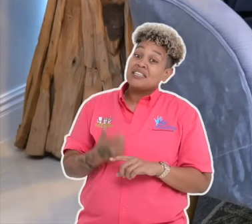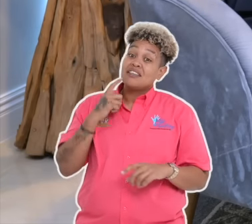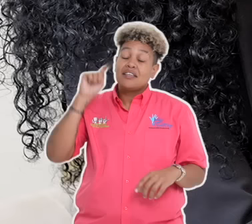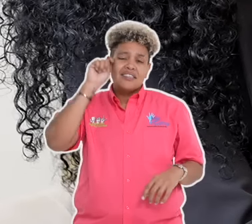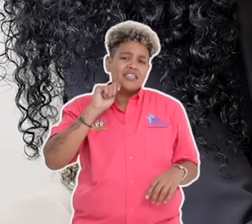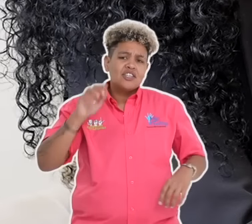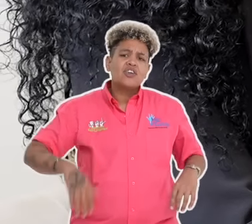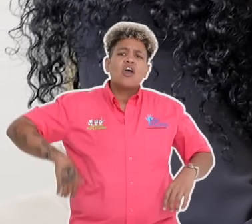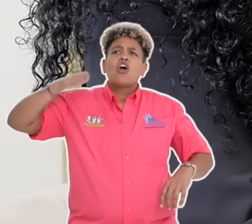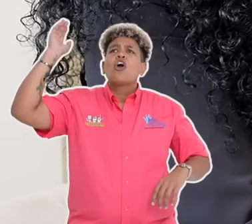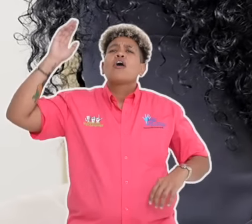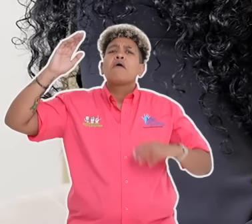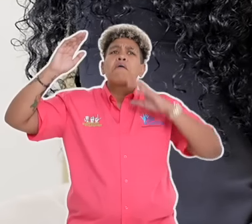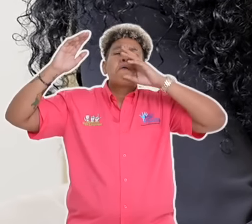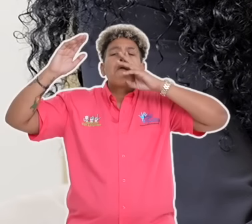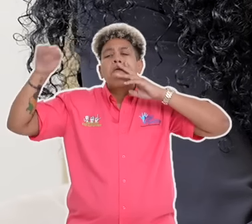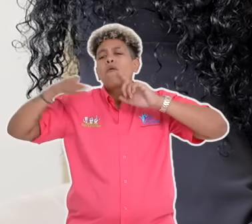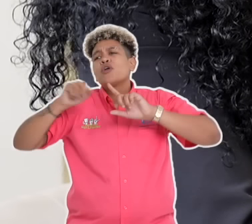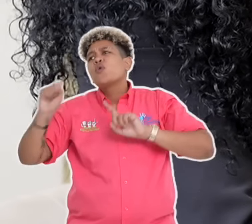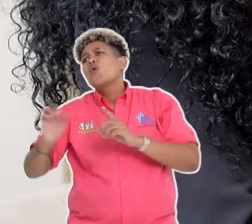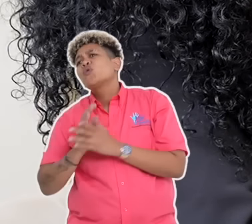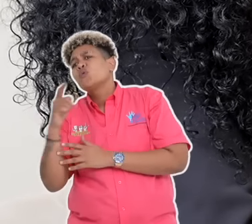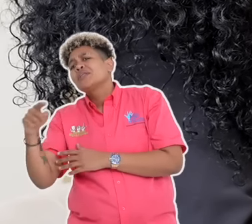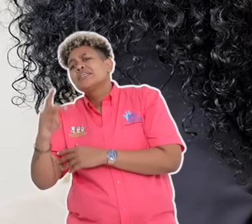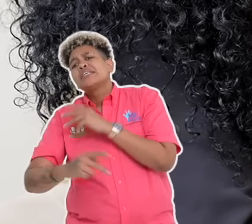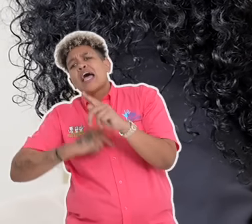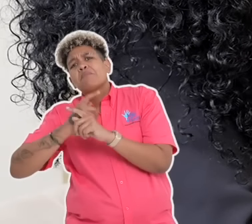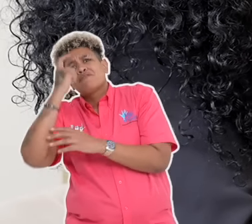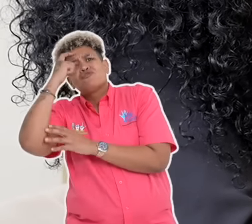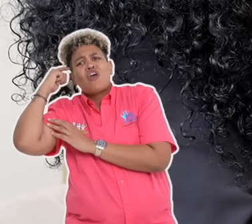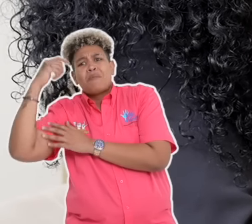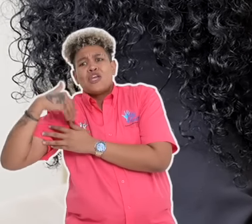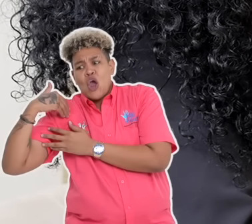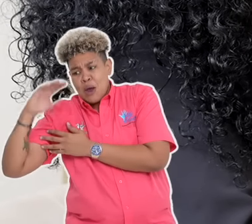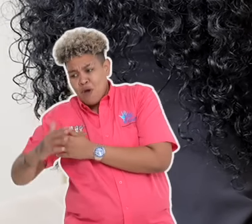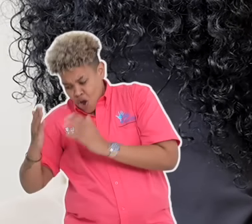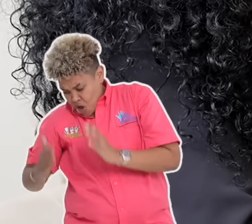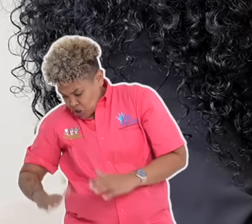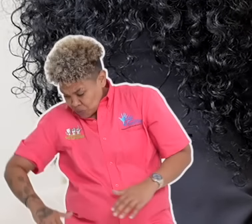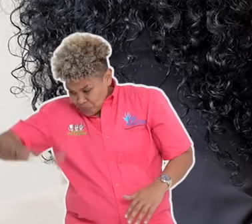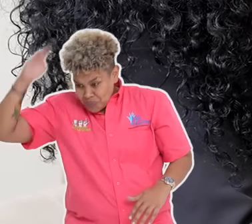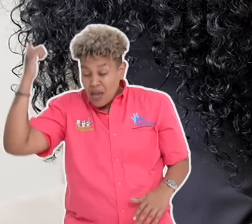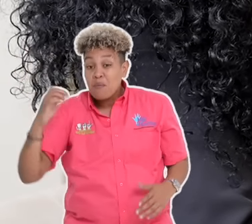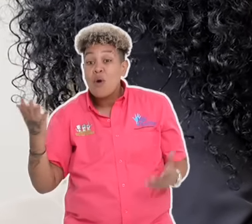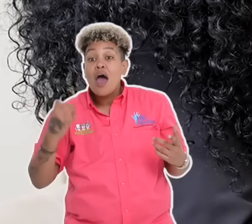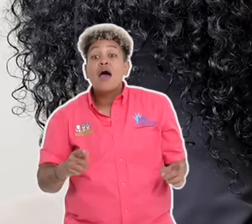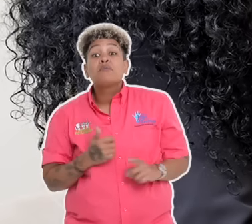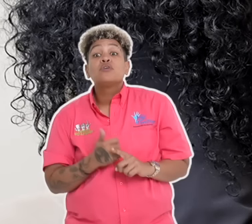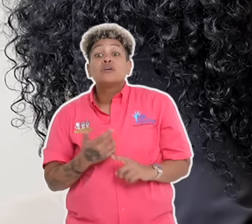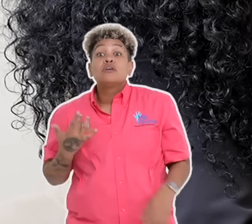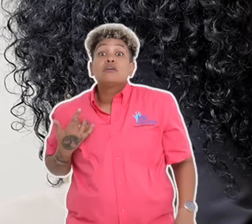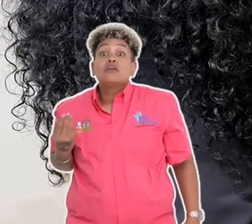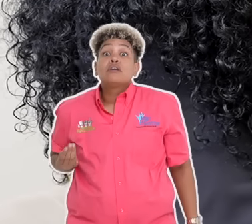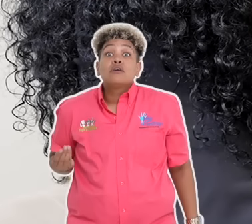degradation as a teenager, when you go through those type of traumas as a young person, what happens is